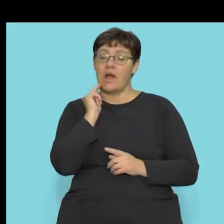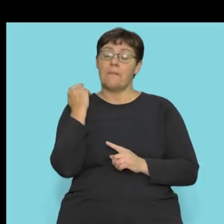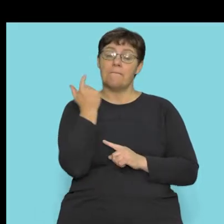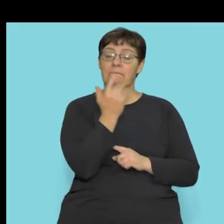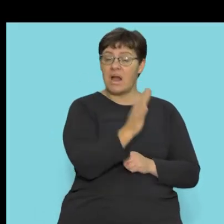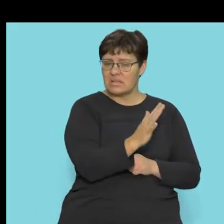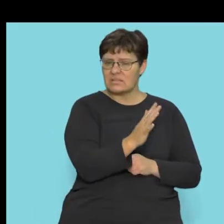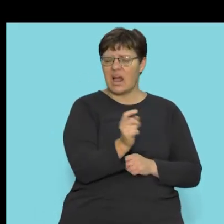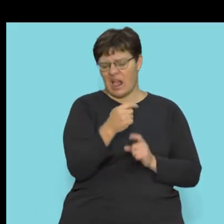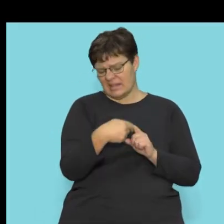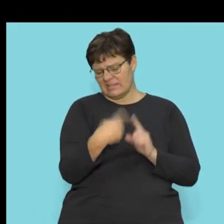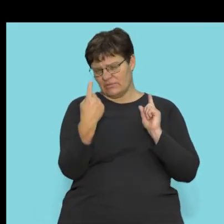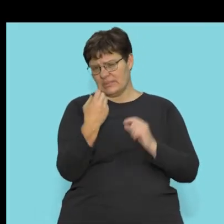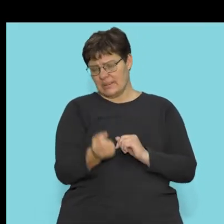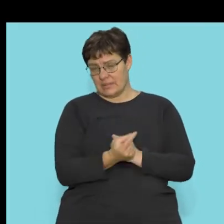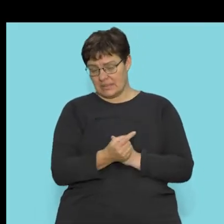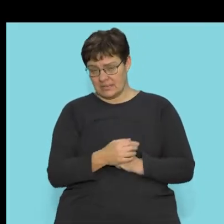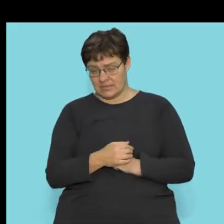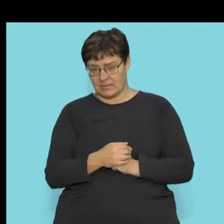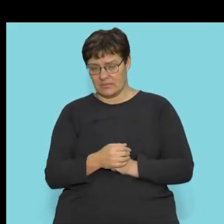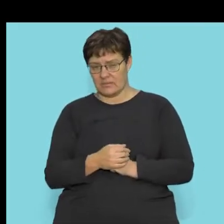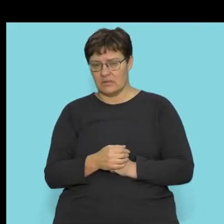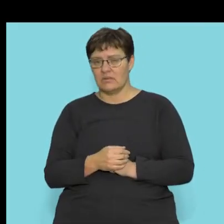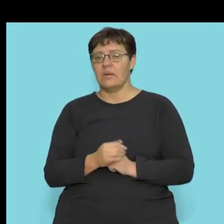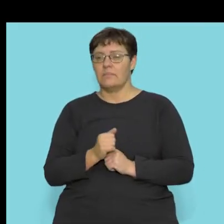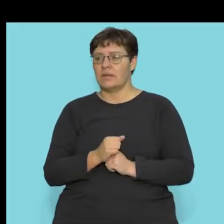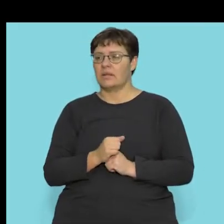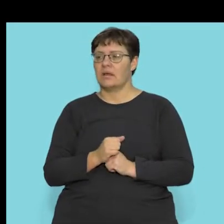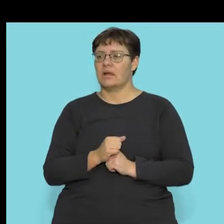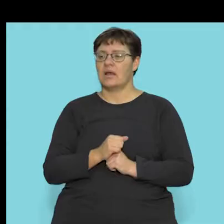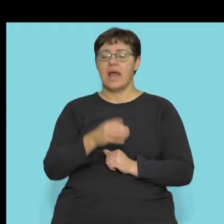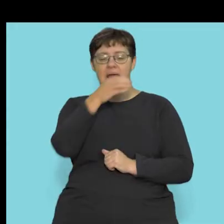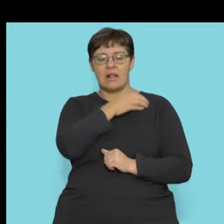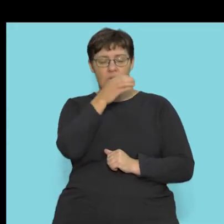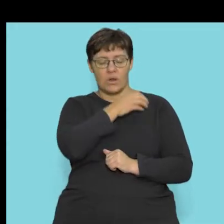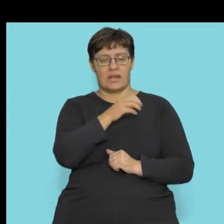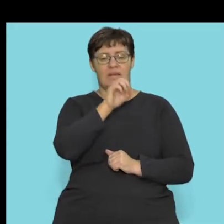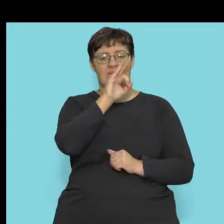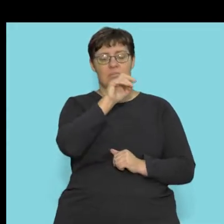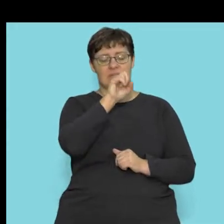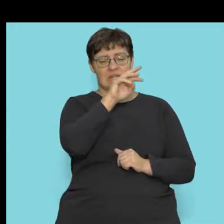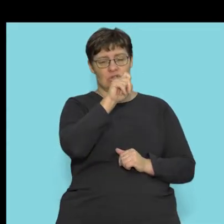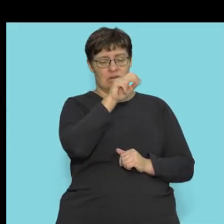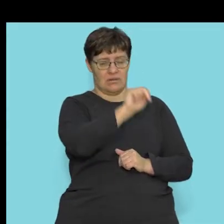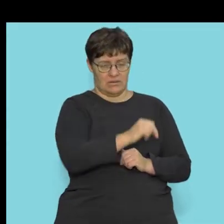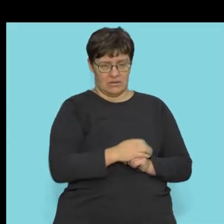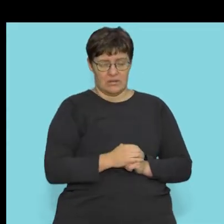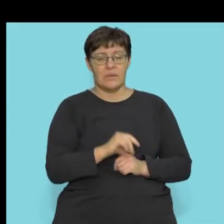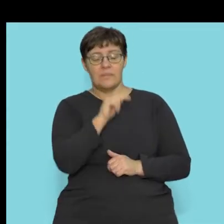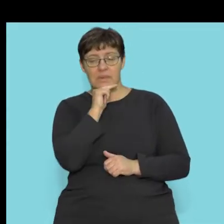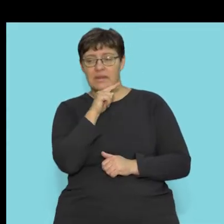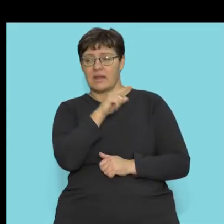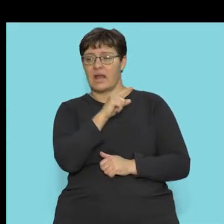in plants occurs slightly different. As I mentioned, it's called alcoholic fermentation. And this enables